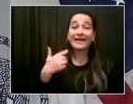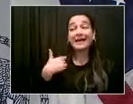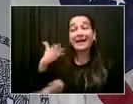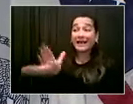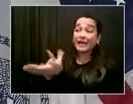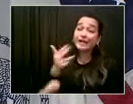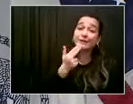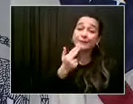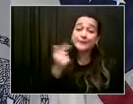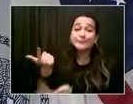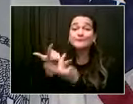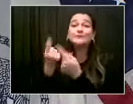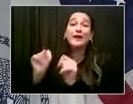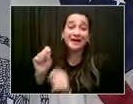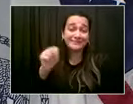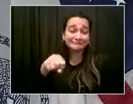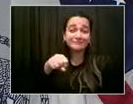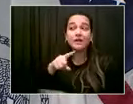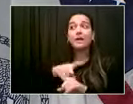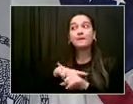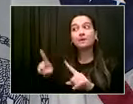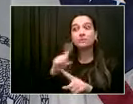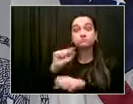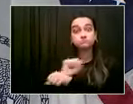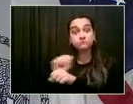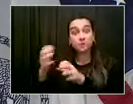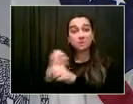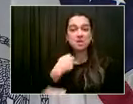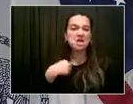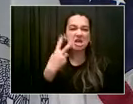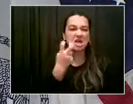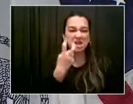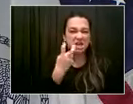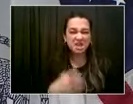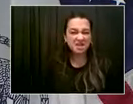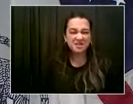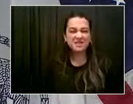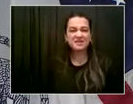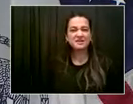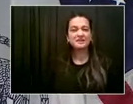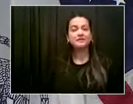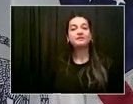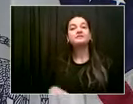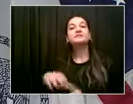Next, we have Alex Zimmerman from Chalkbeat. Hi, Mr. Mayor.